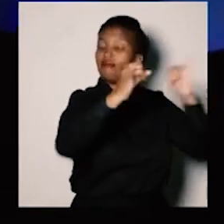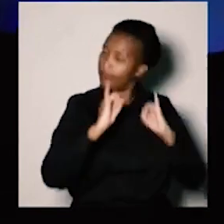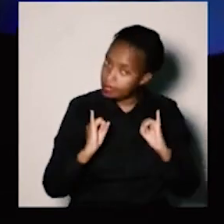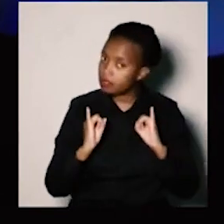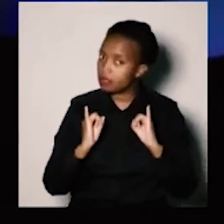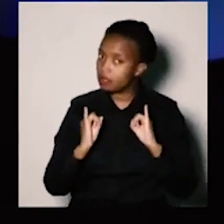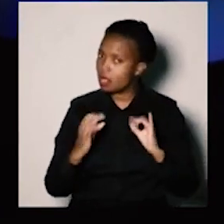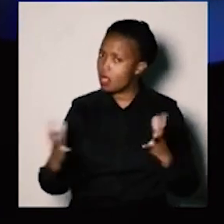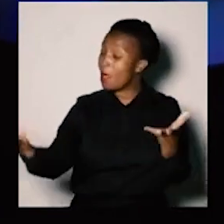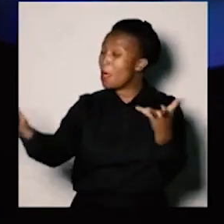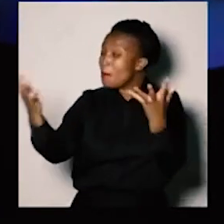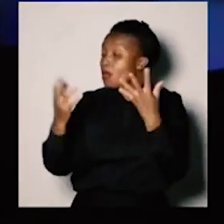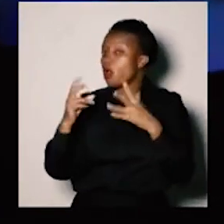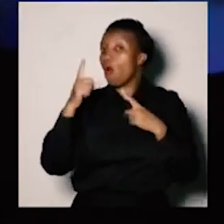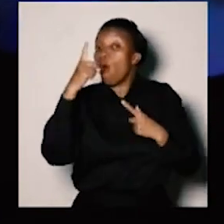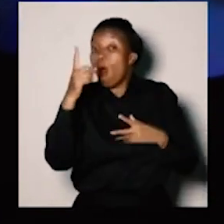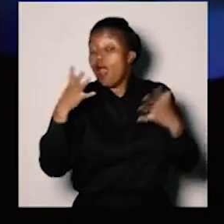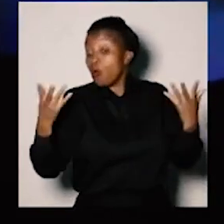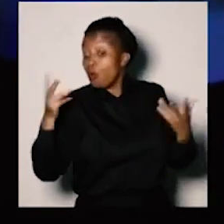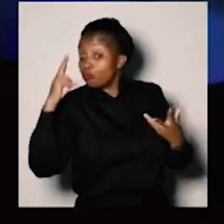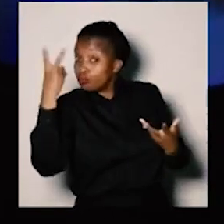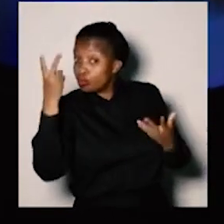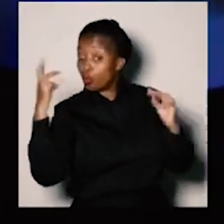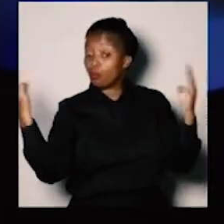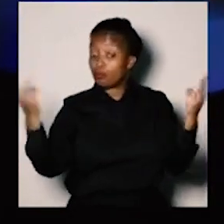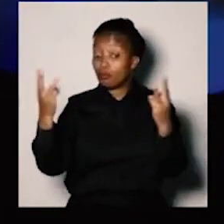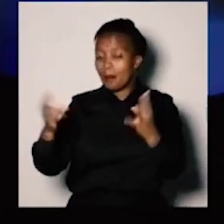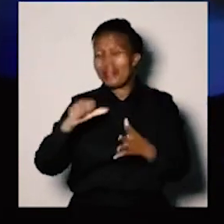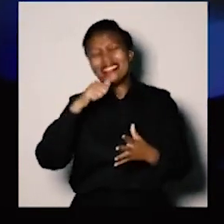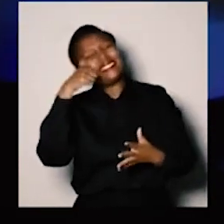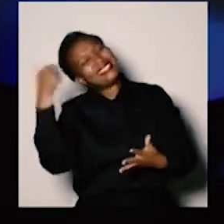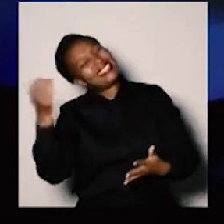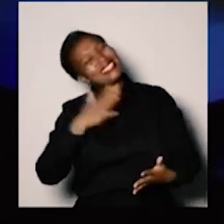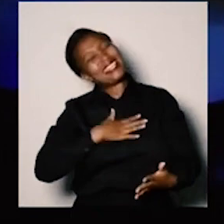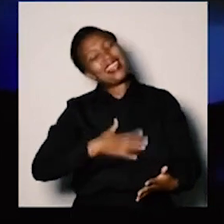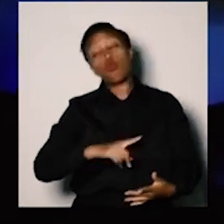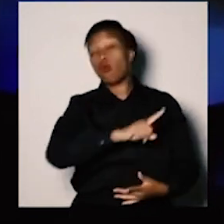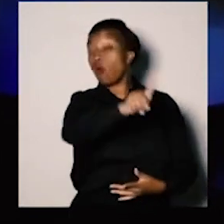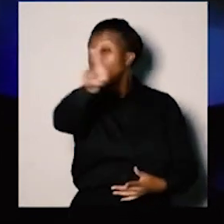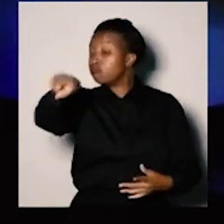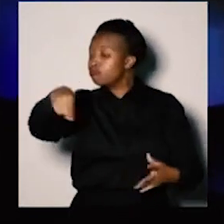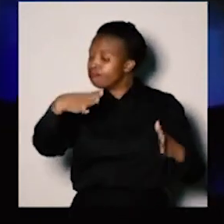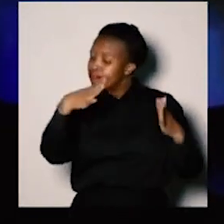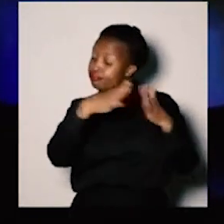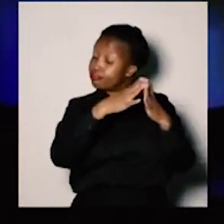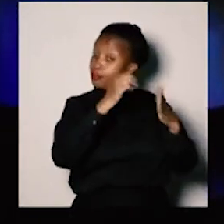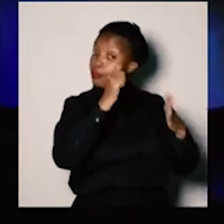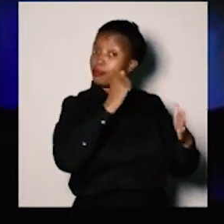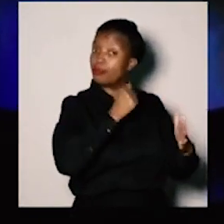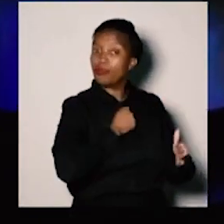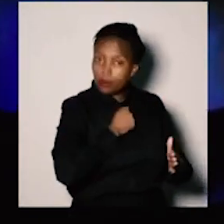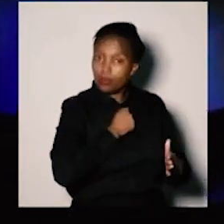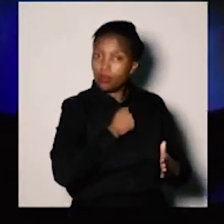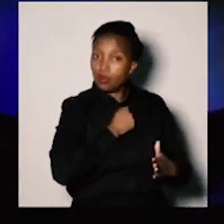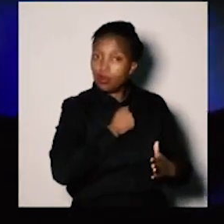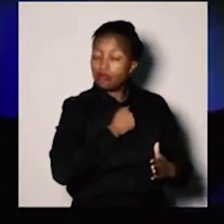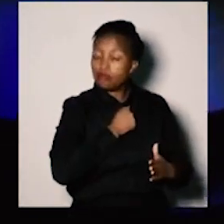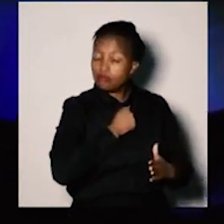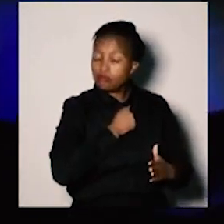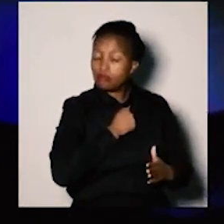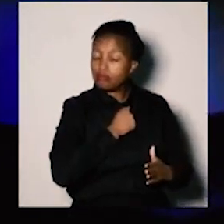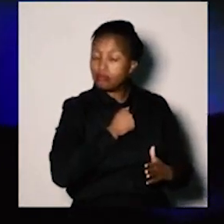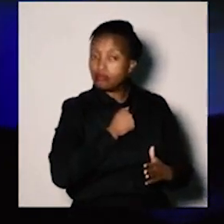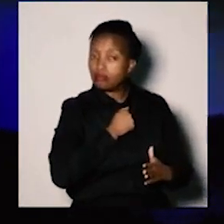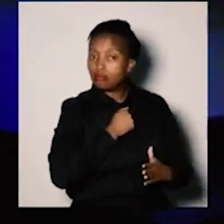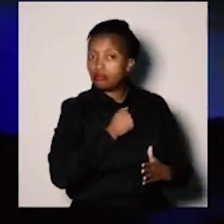bring one or two people. Next week, Sunday, in all our churches, all of them, with 30-something of them, you